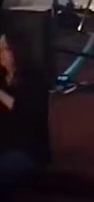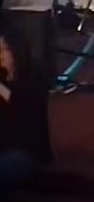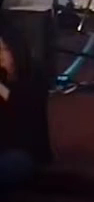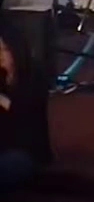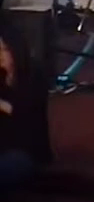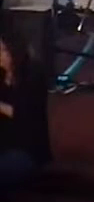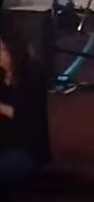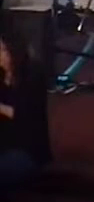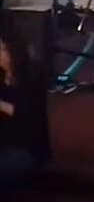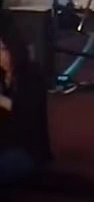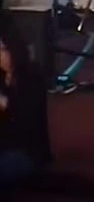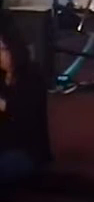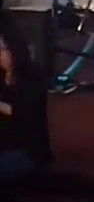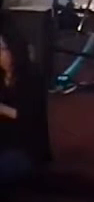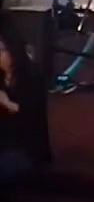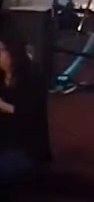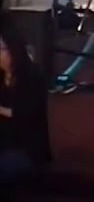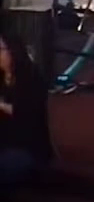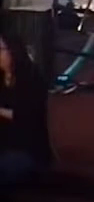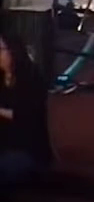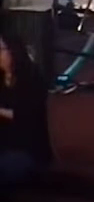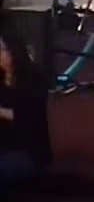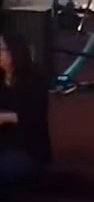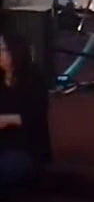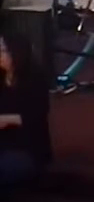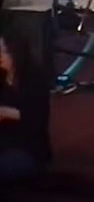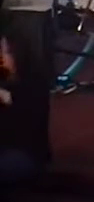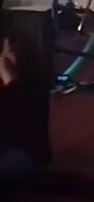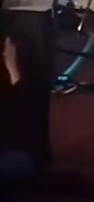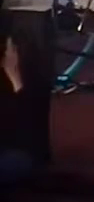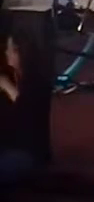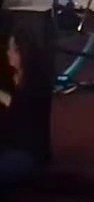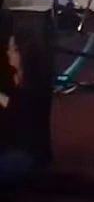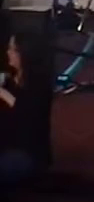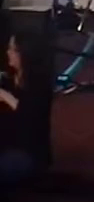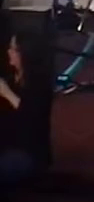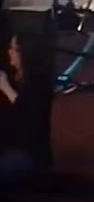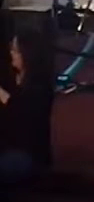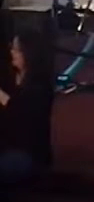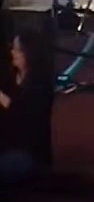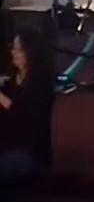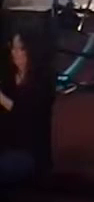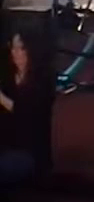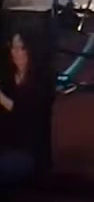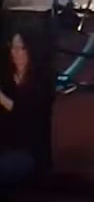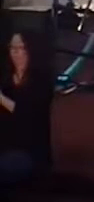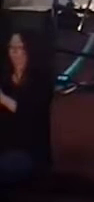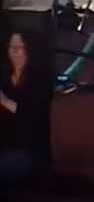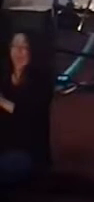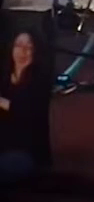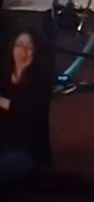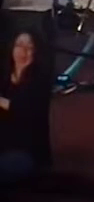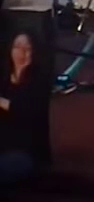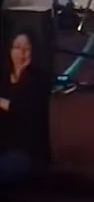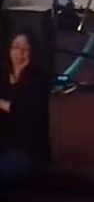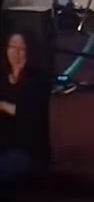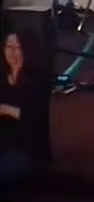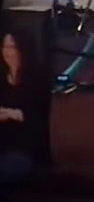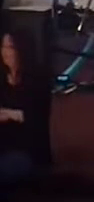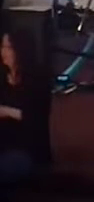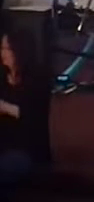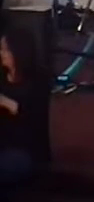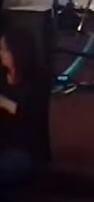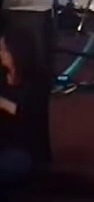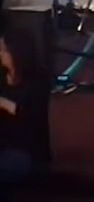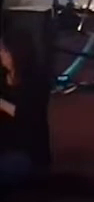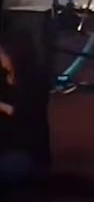show appreciation. As I said, can you imagine getting a gift from somebody and then turning your nose up at it? This person probably sacrificed